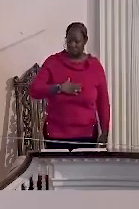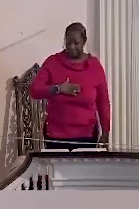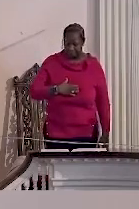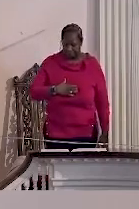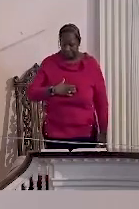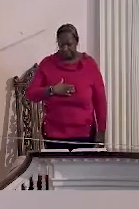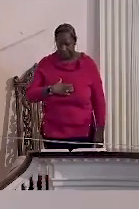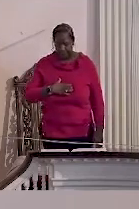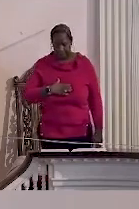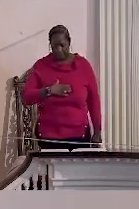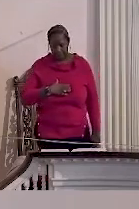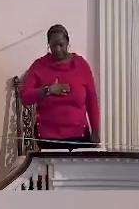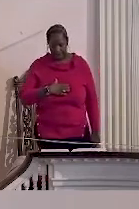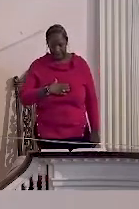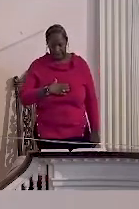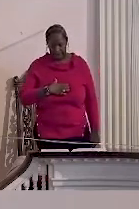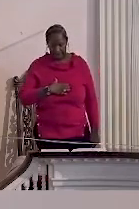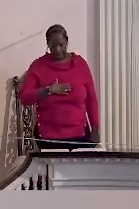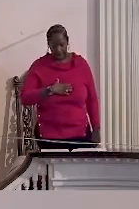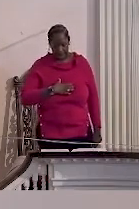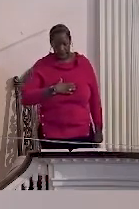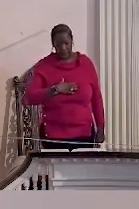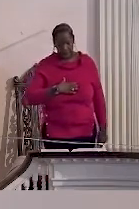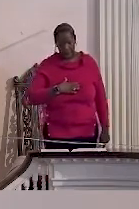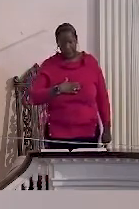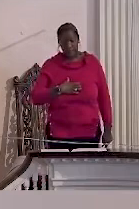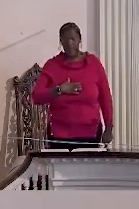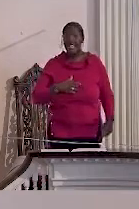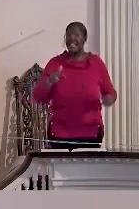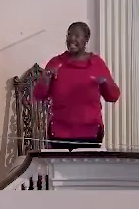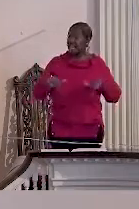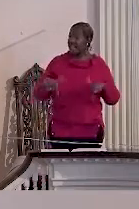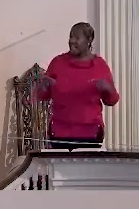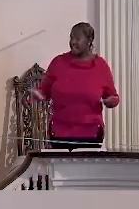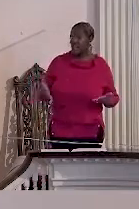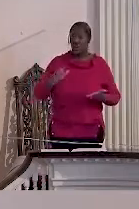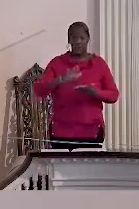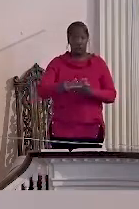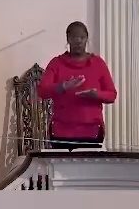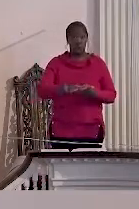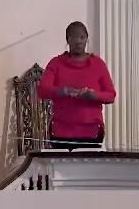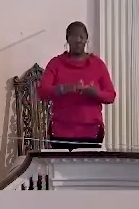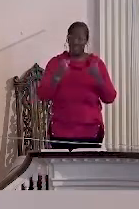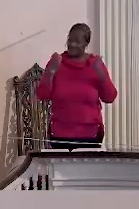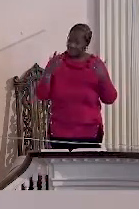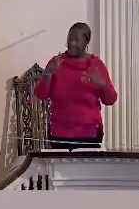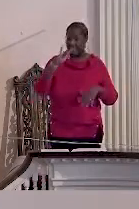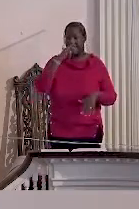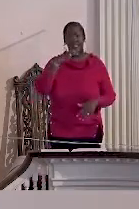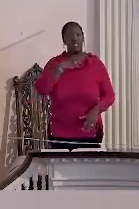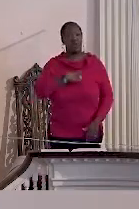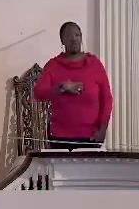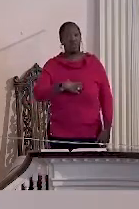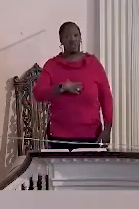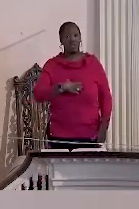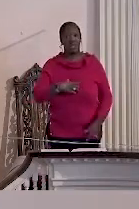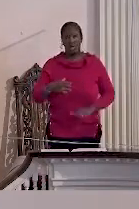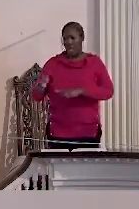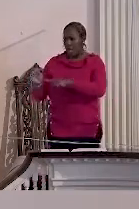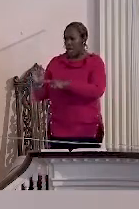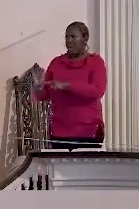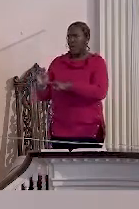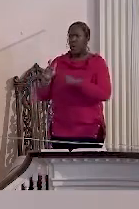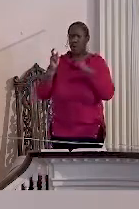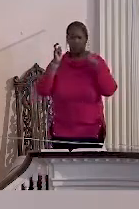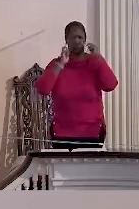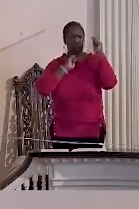And even at Truesdell Elementary School, too many kids were hungry. Emilio's face began to scrunch as